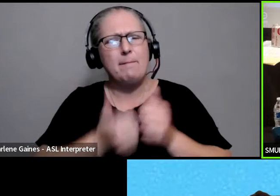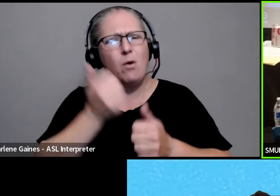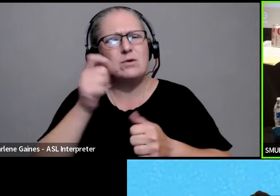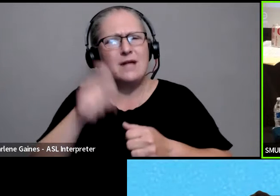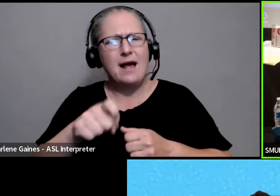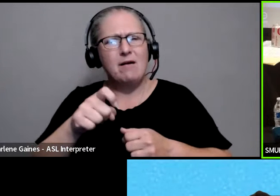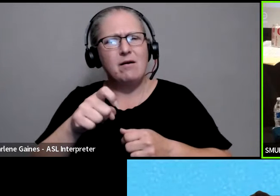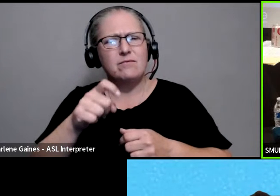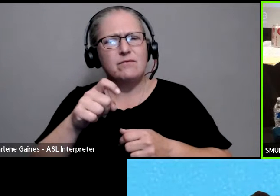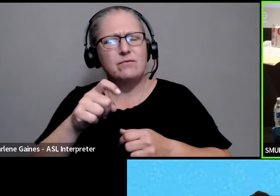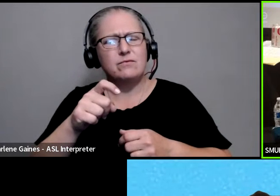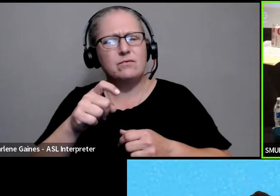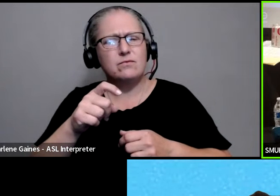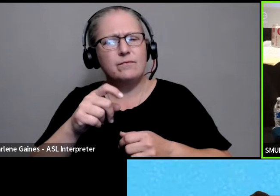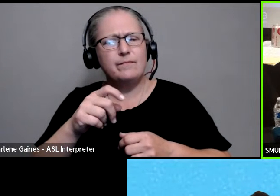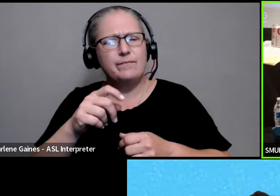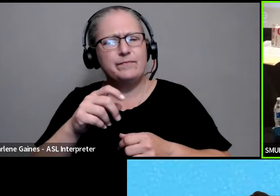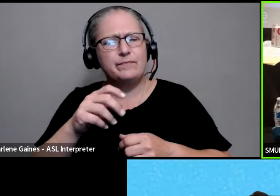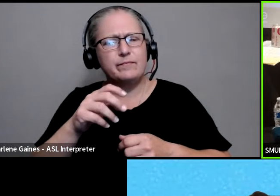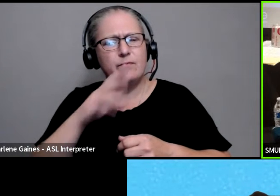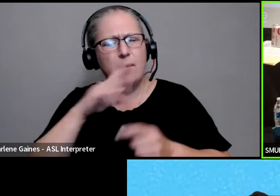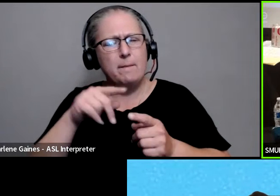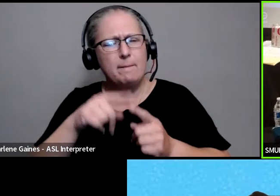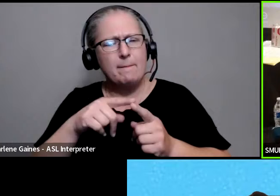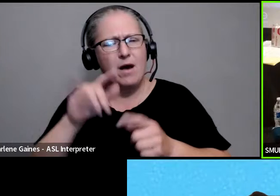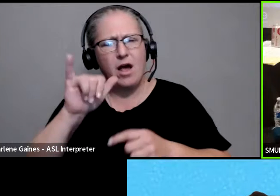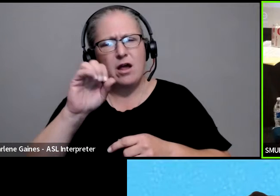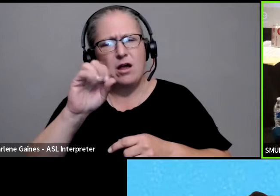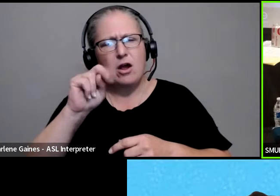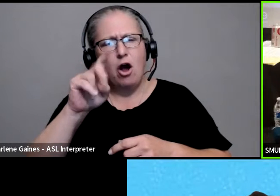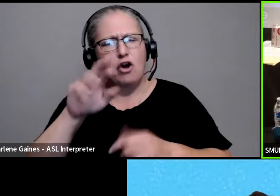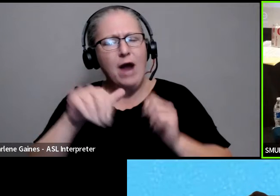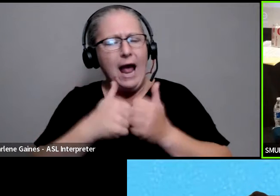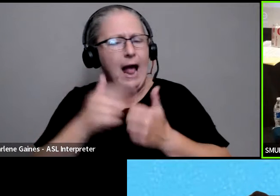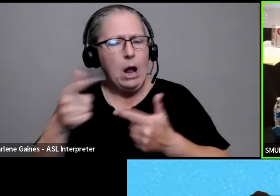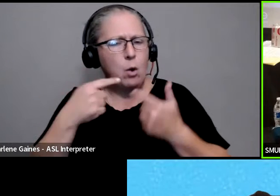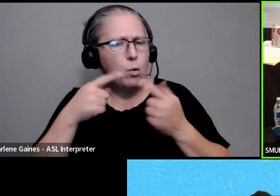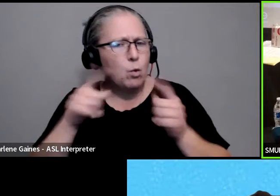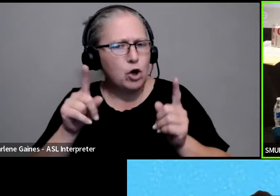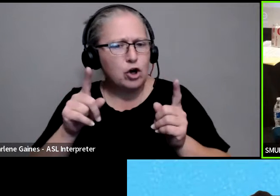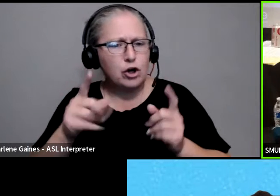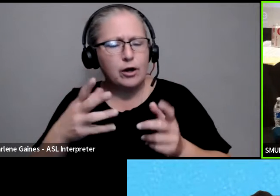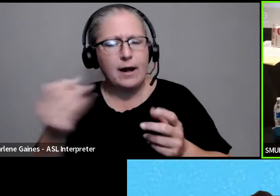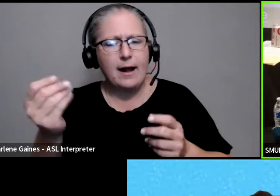do with the how Yonder's working and